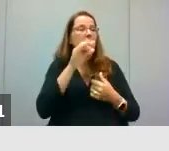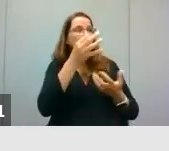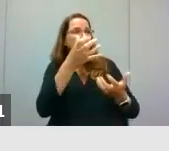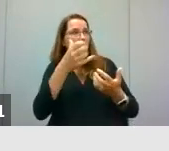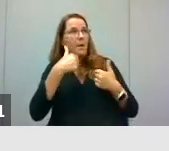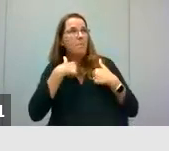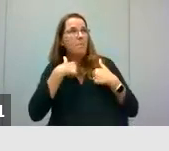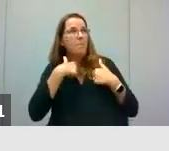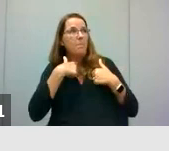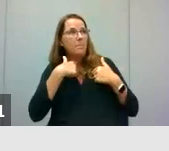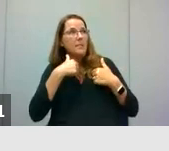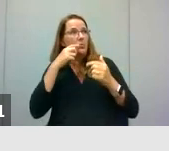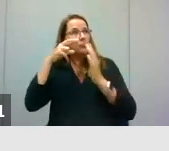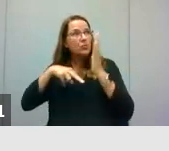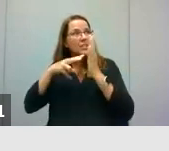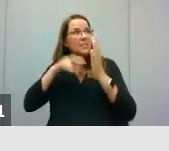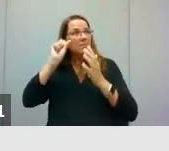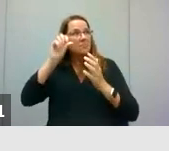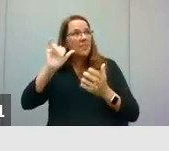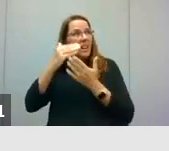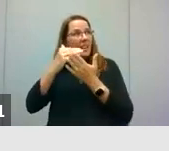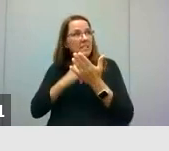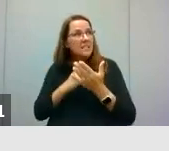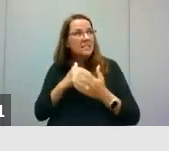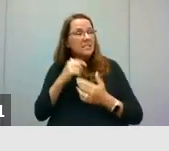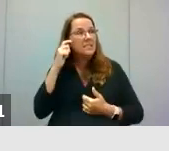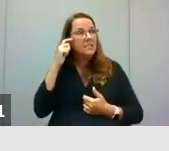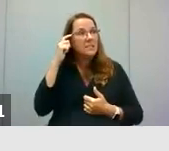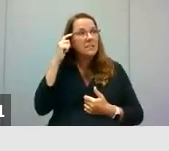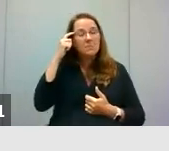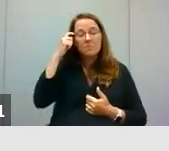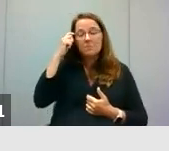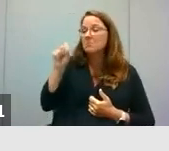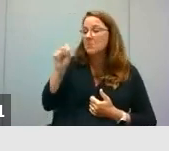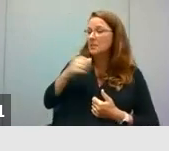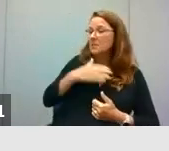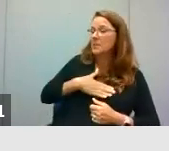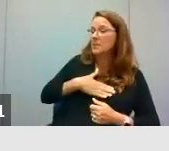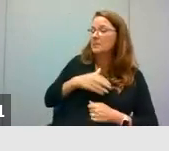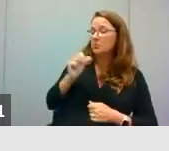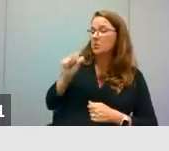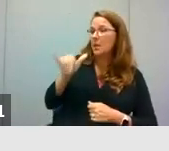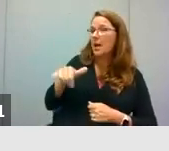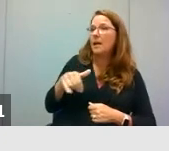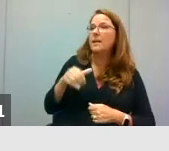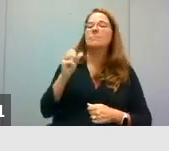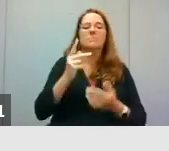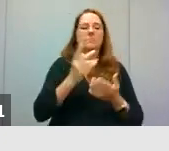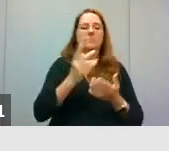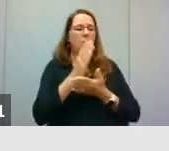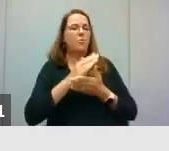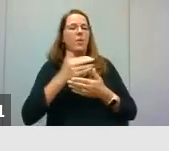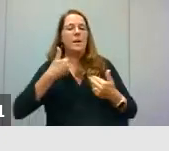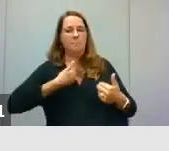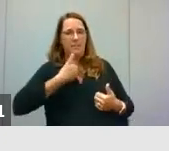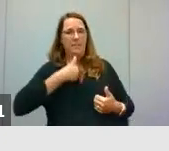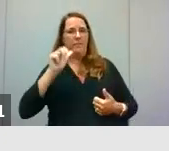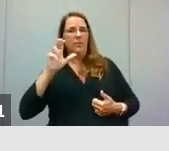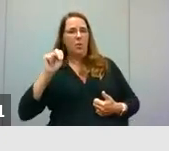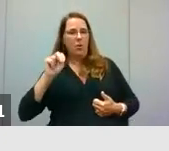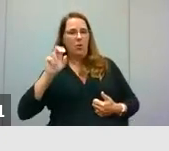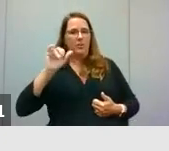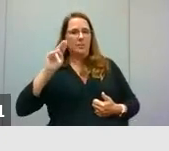me to read down that list? Yes, you can. Yes, you can do that. All right. Well, we've got myself,